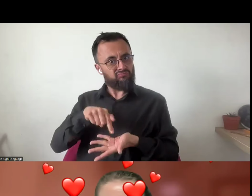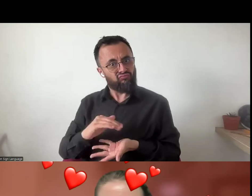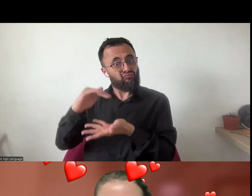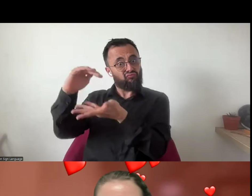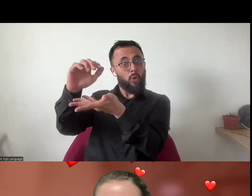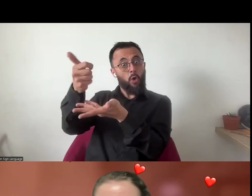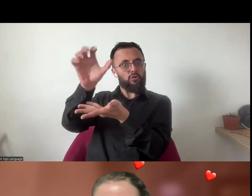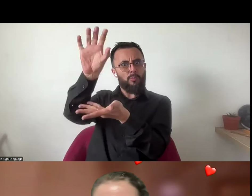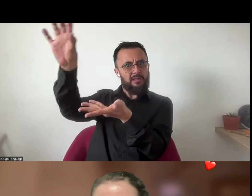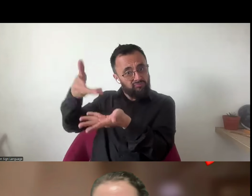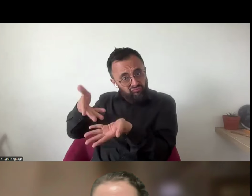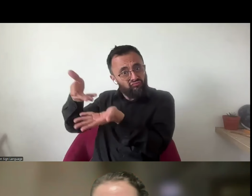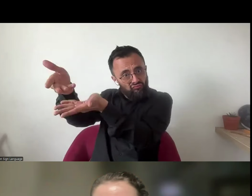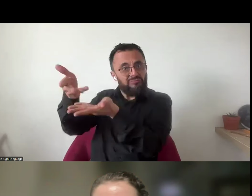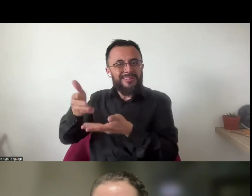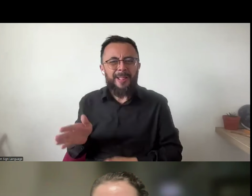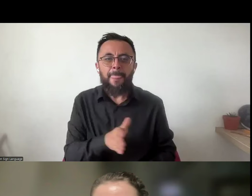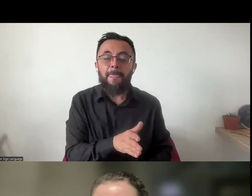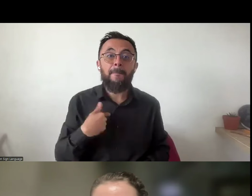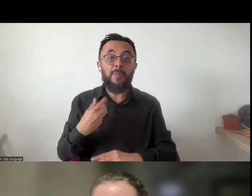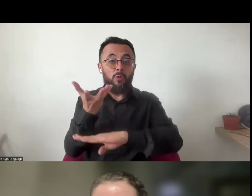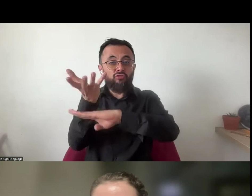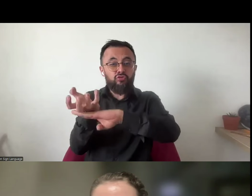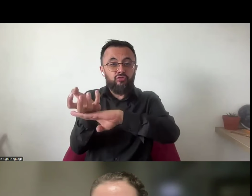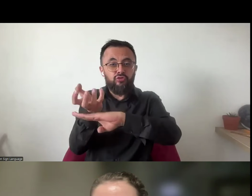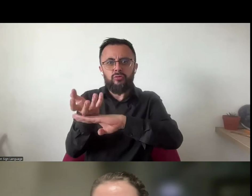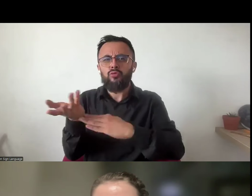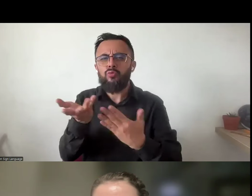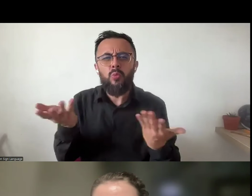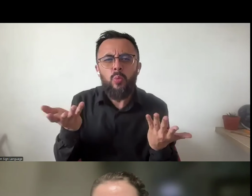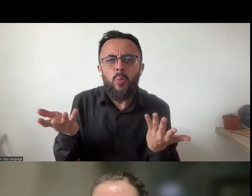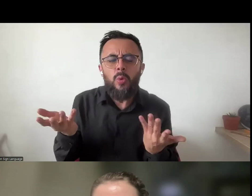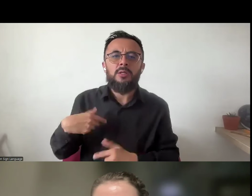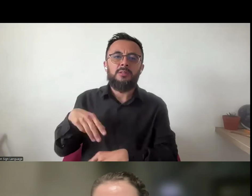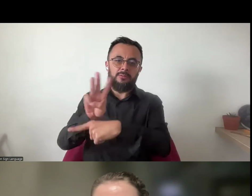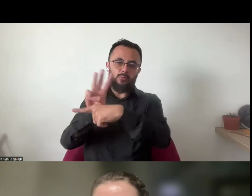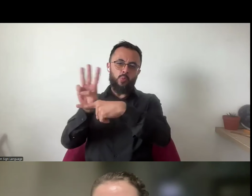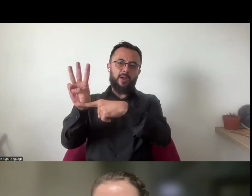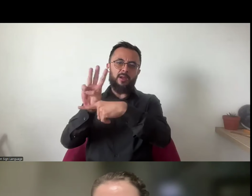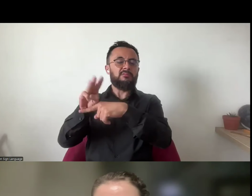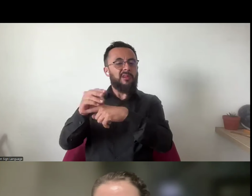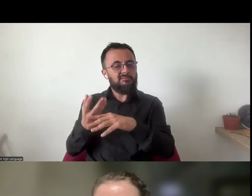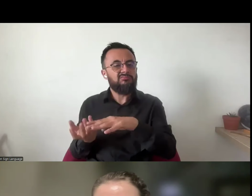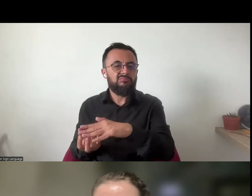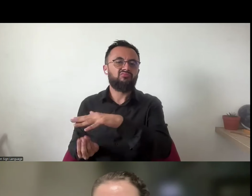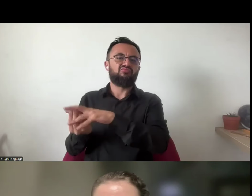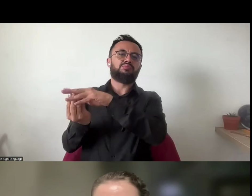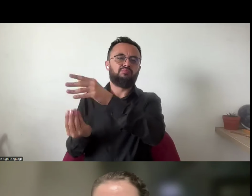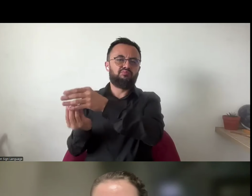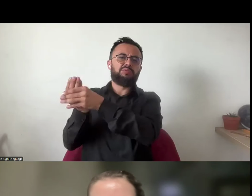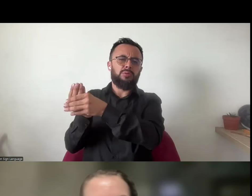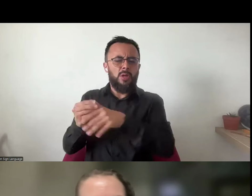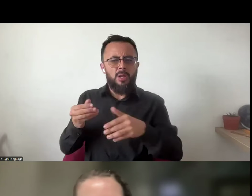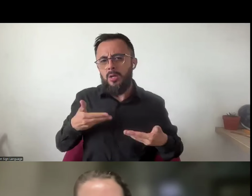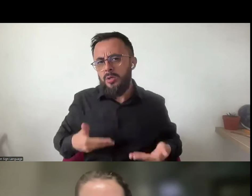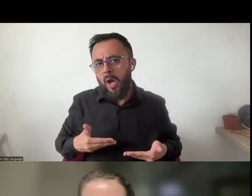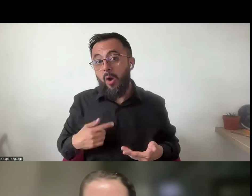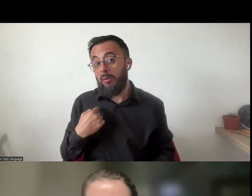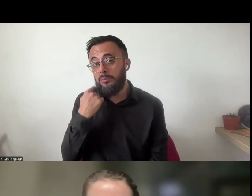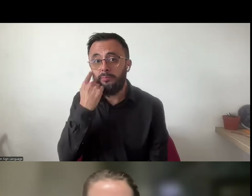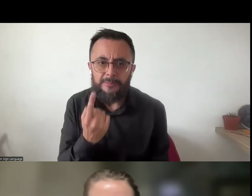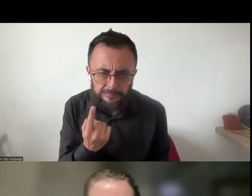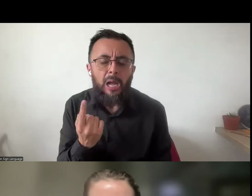I'd like to tell you that the recording of this video will be available on our website probably this afternoon